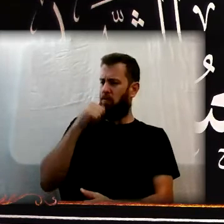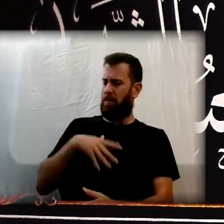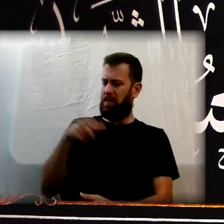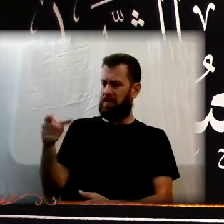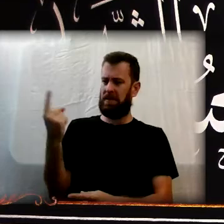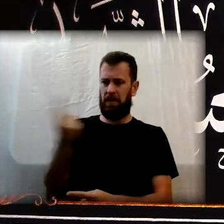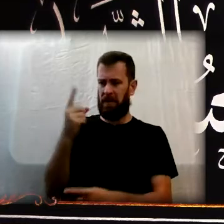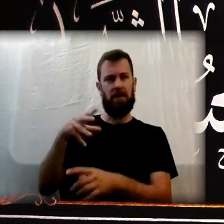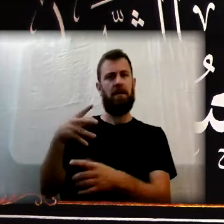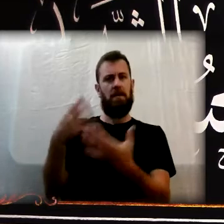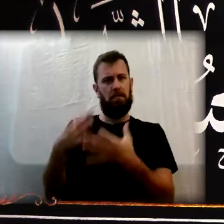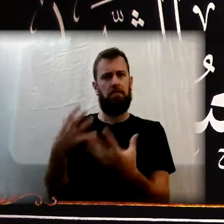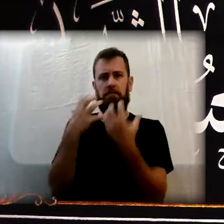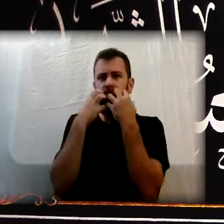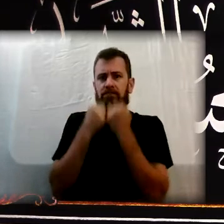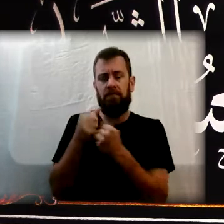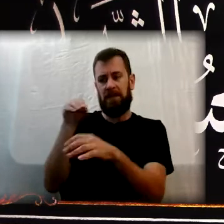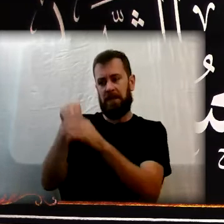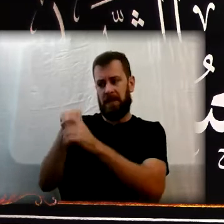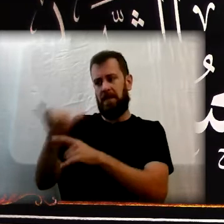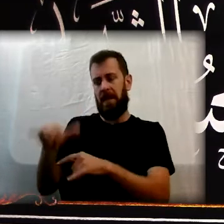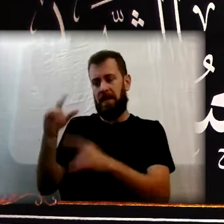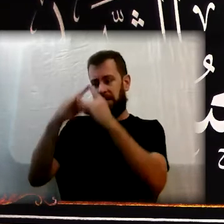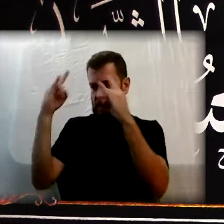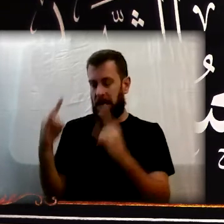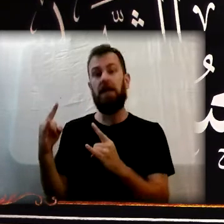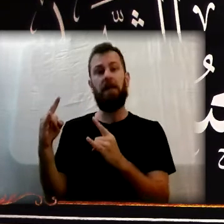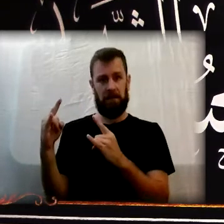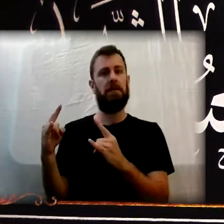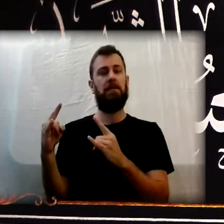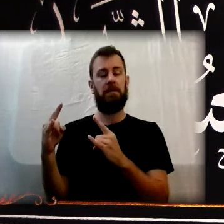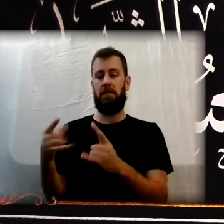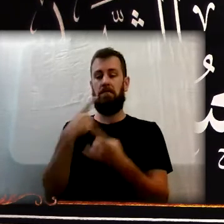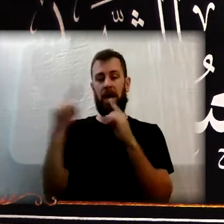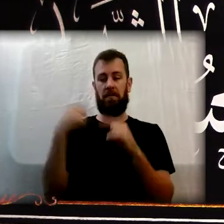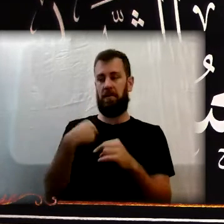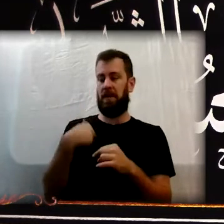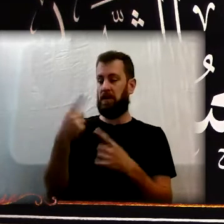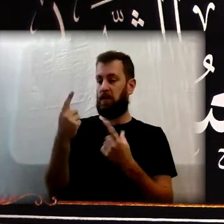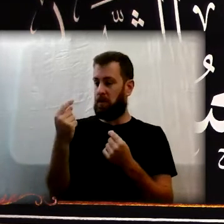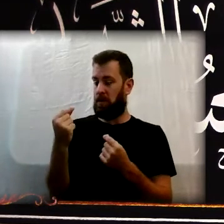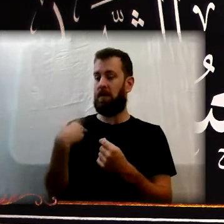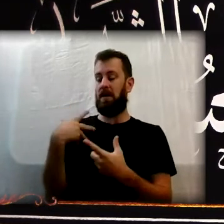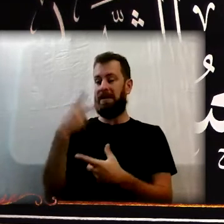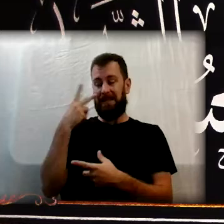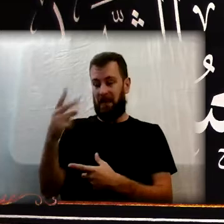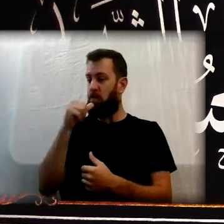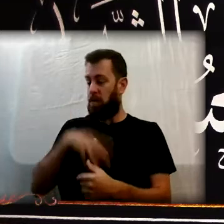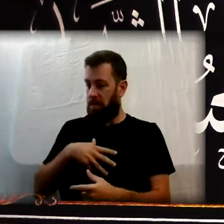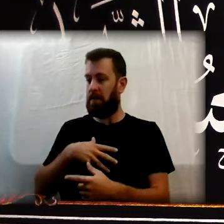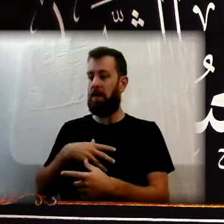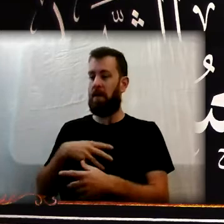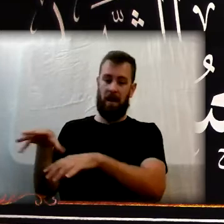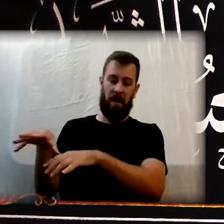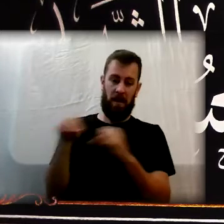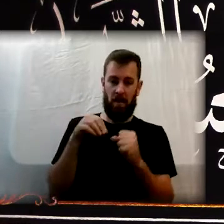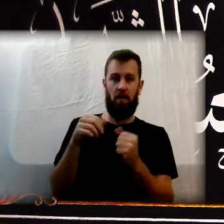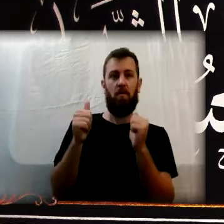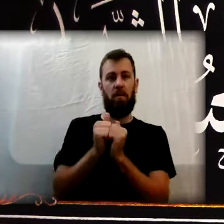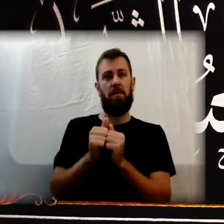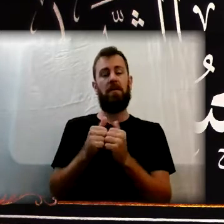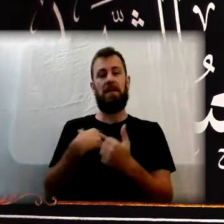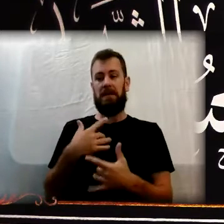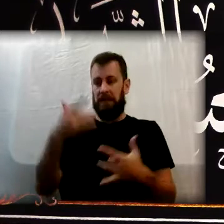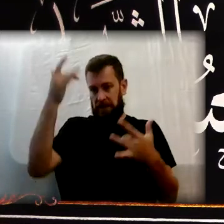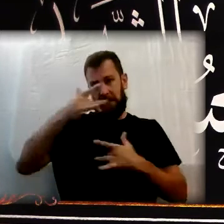I thought to myself that there must be something very precious inside the tent. Finally, I saw that lady coming out with a